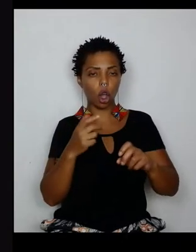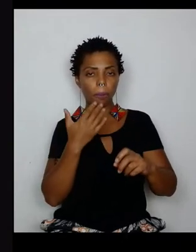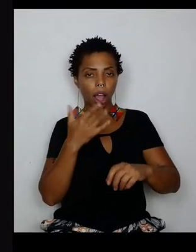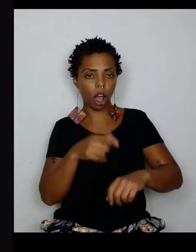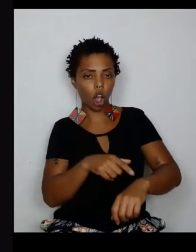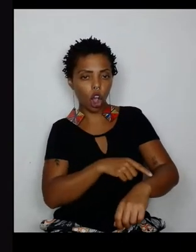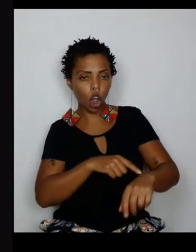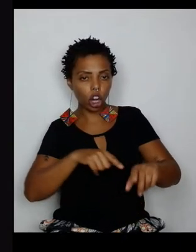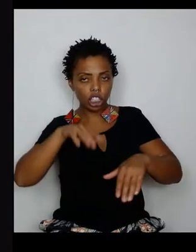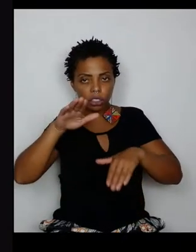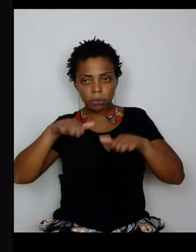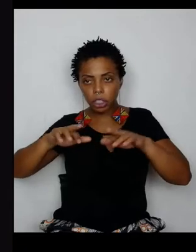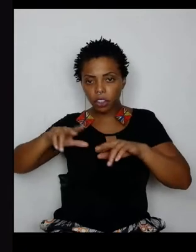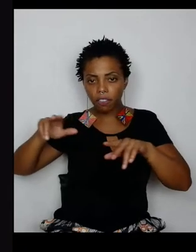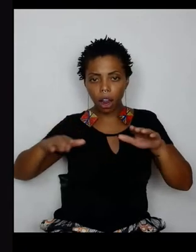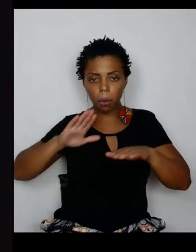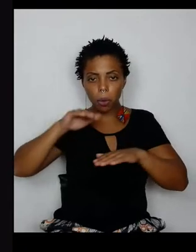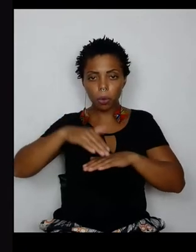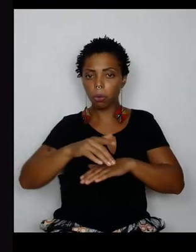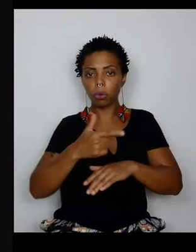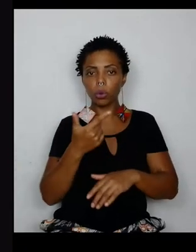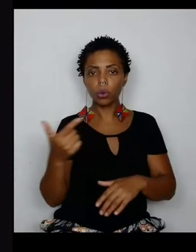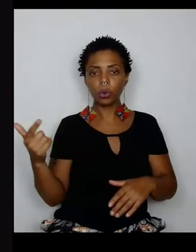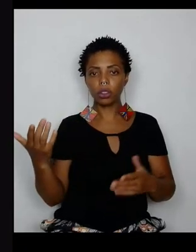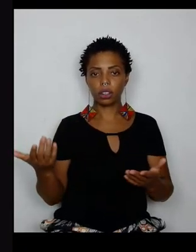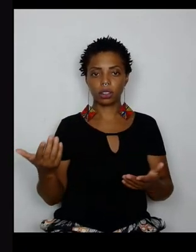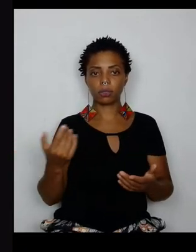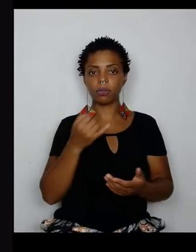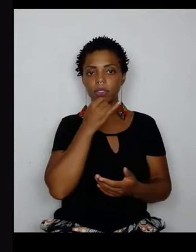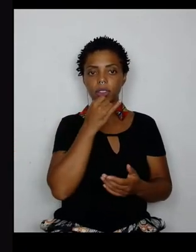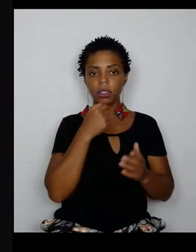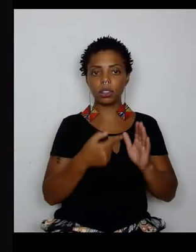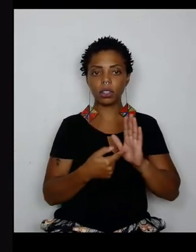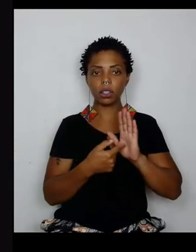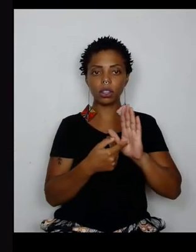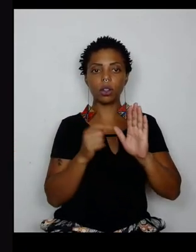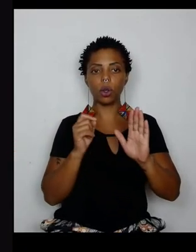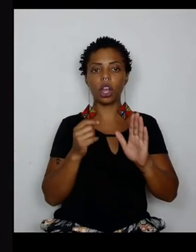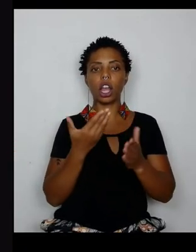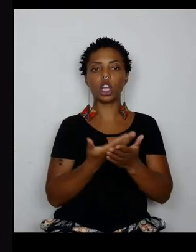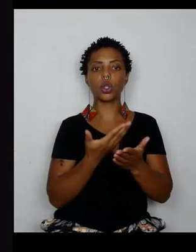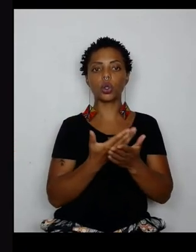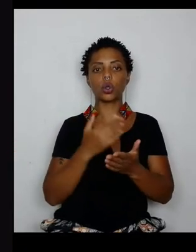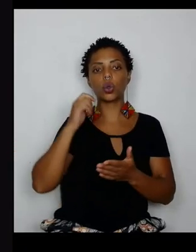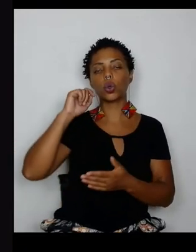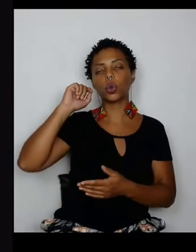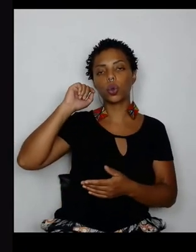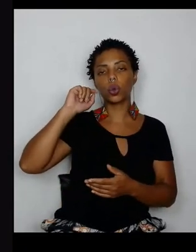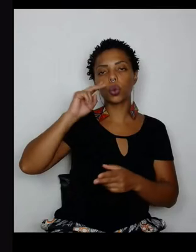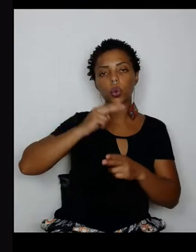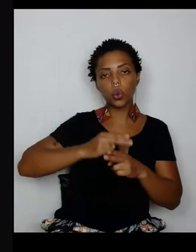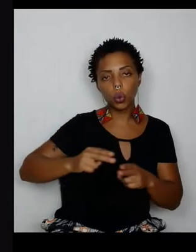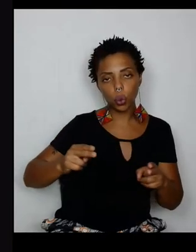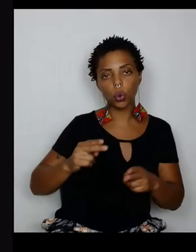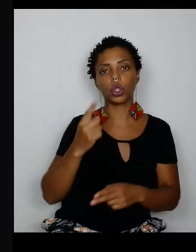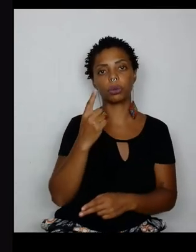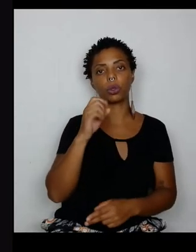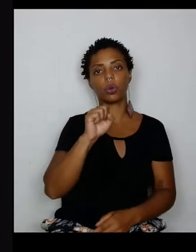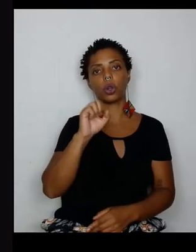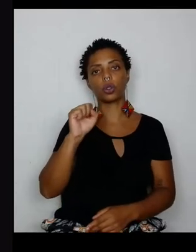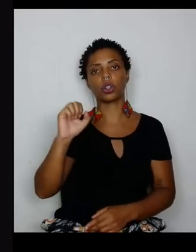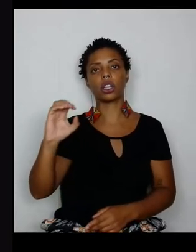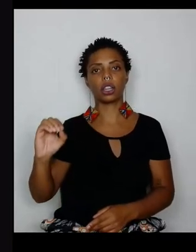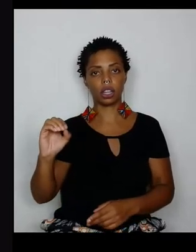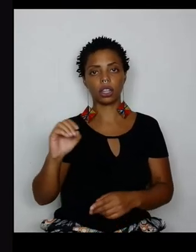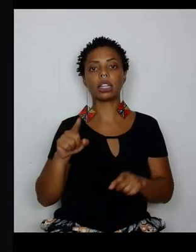am showing his 1880s study of the nude and the 19 the 1893 painting of amma the